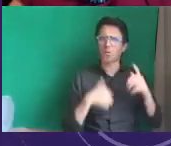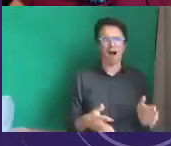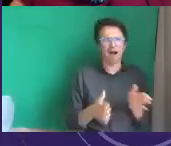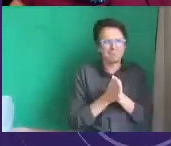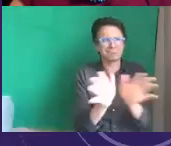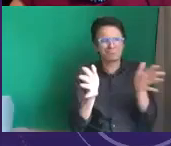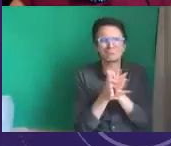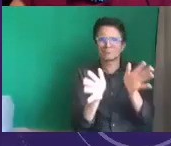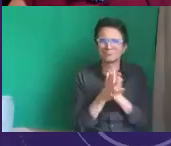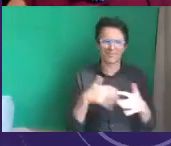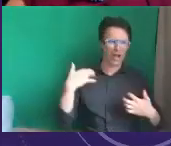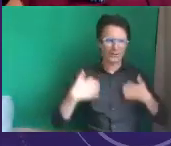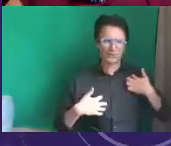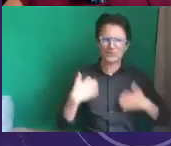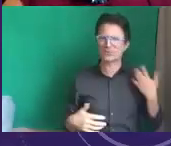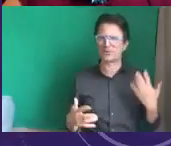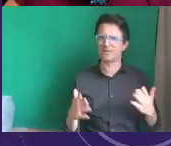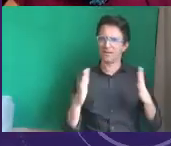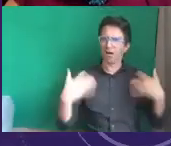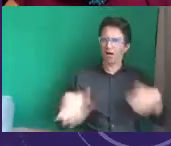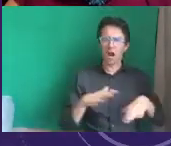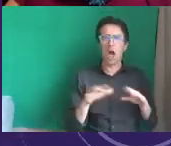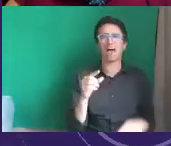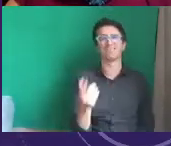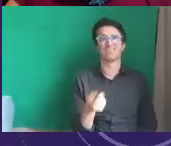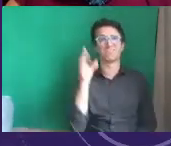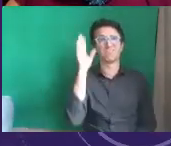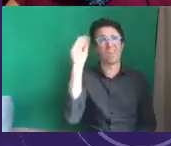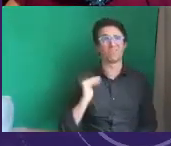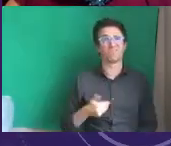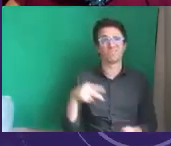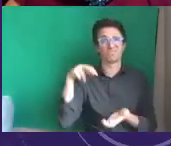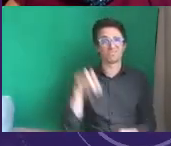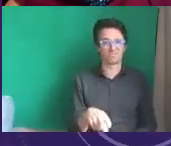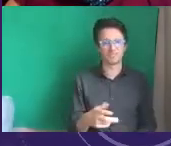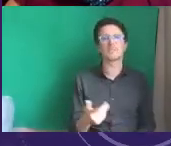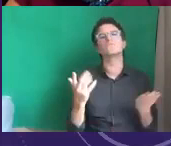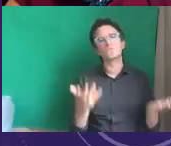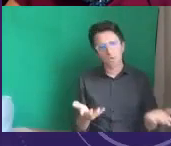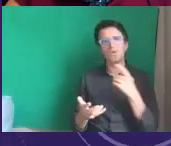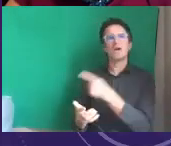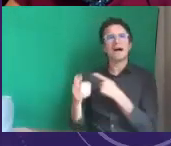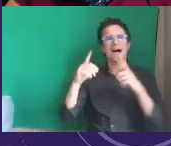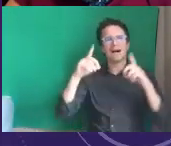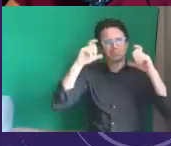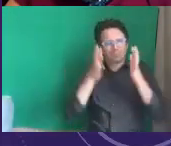Okay. So now we're moving away to focus more on Facebook.